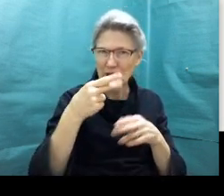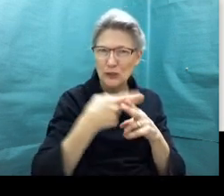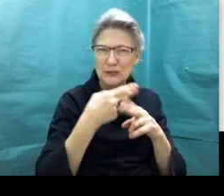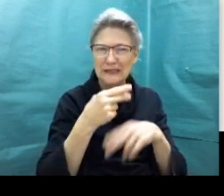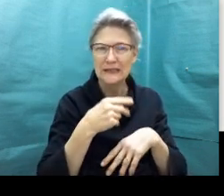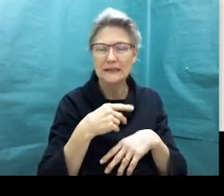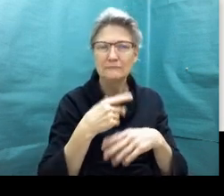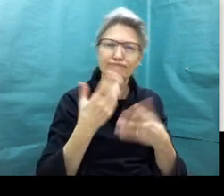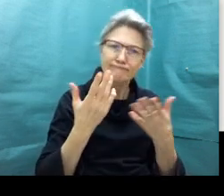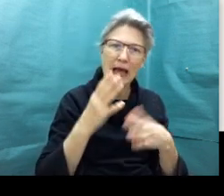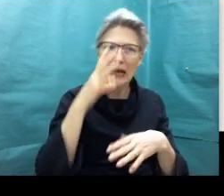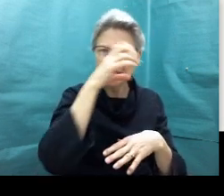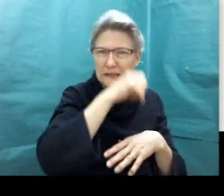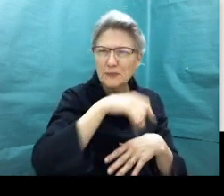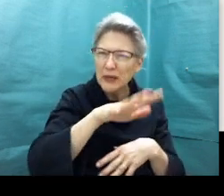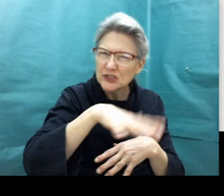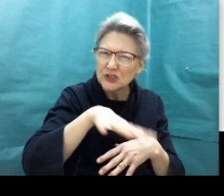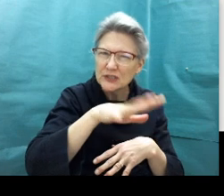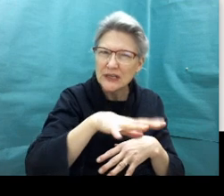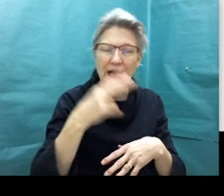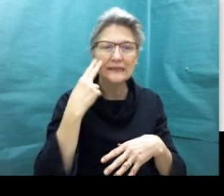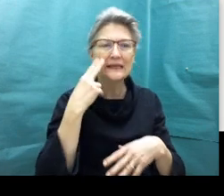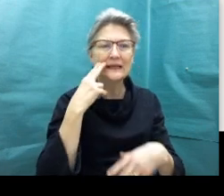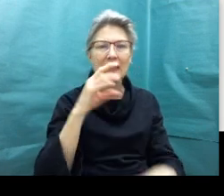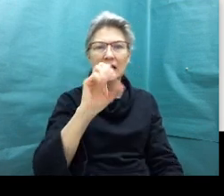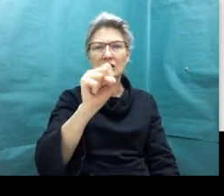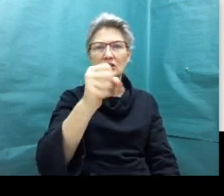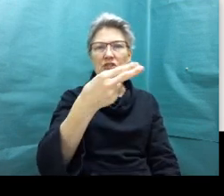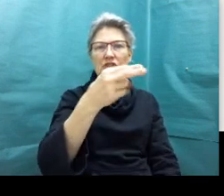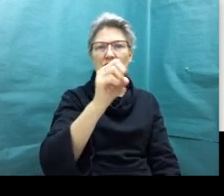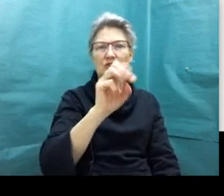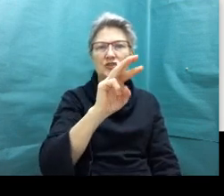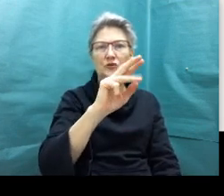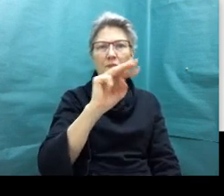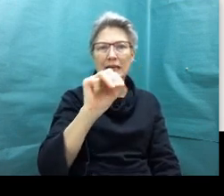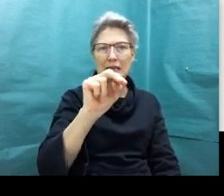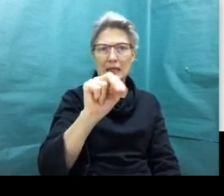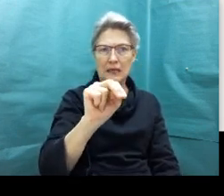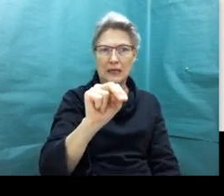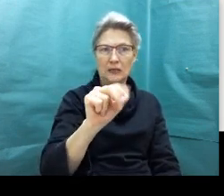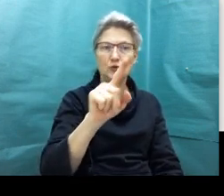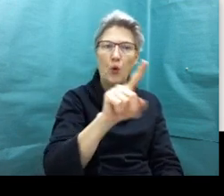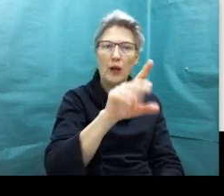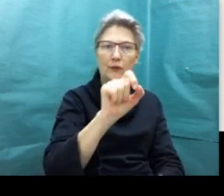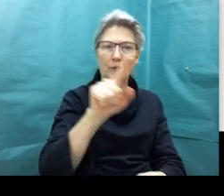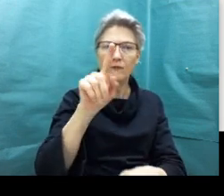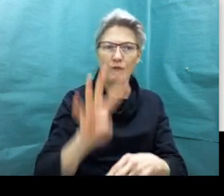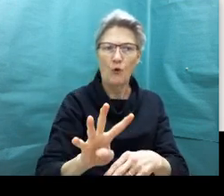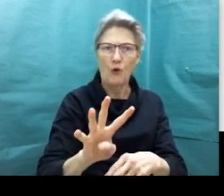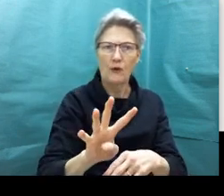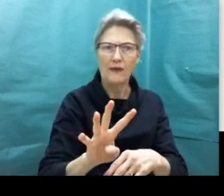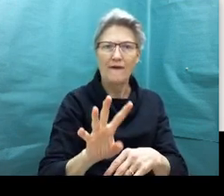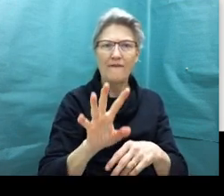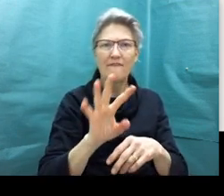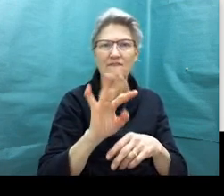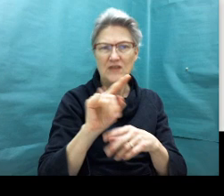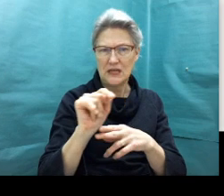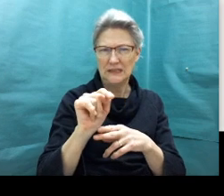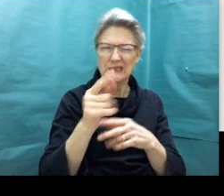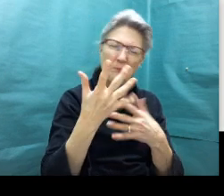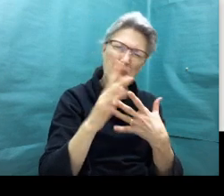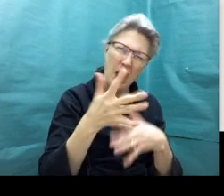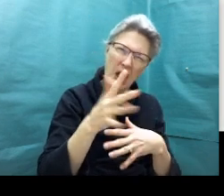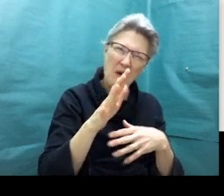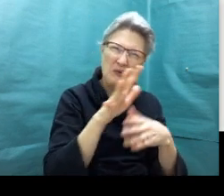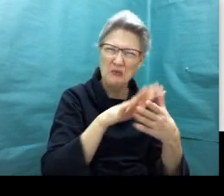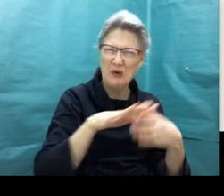at Sherman, and I see that Sherman is 1 1/4 feet. So he's about 1 foot long. We're just going to put